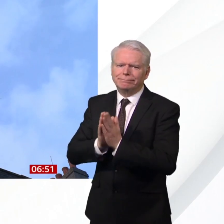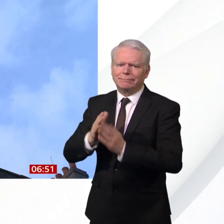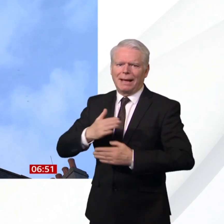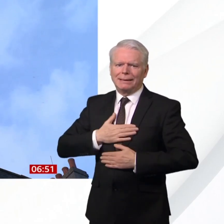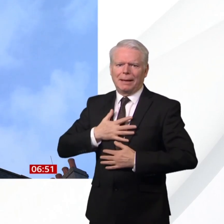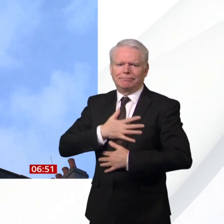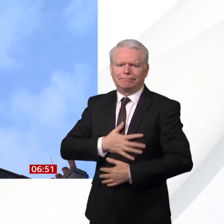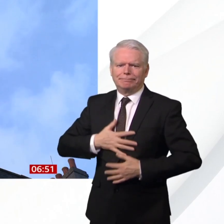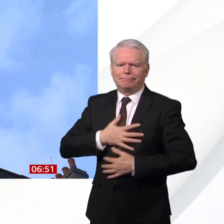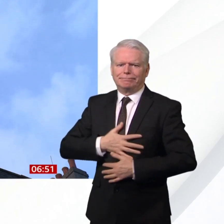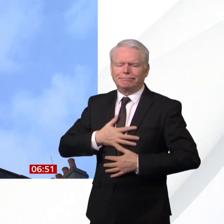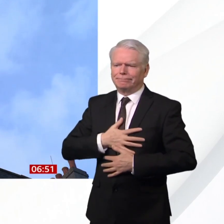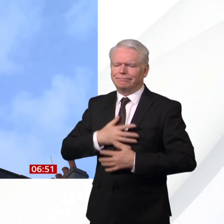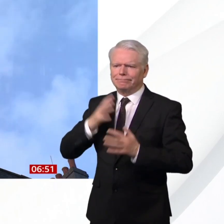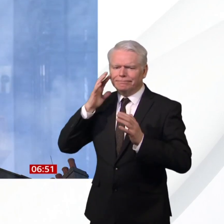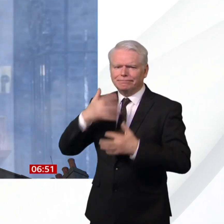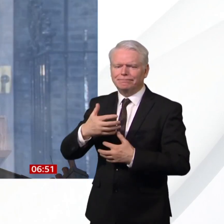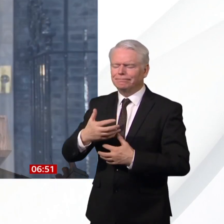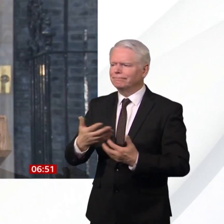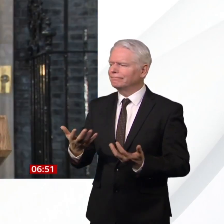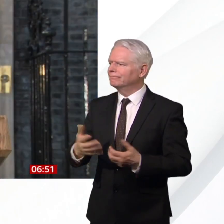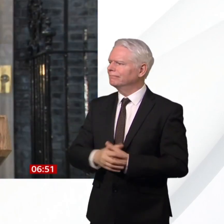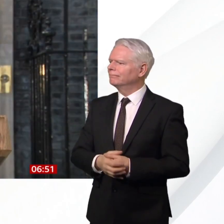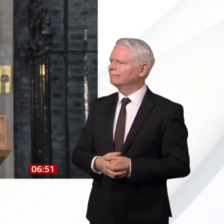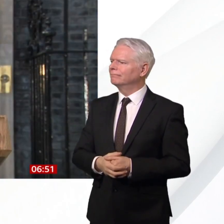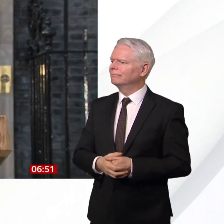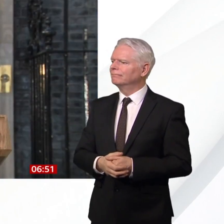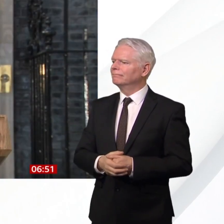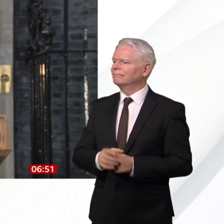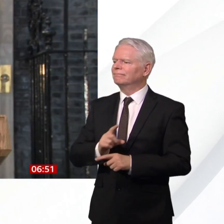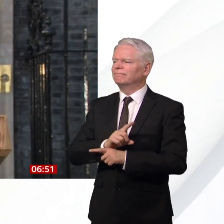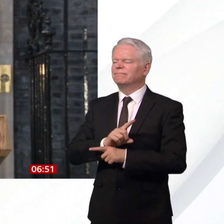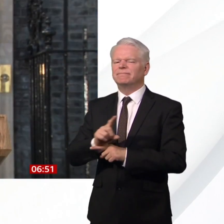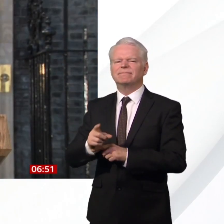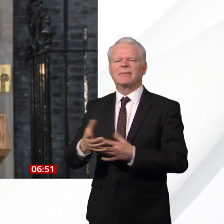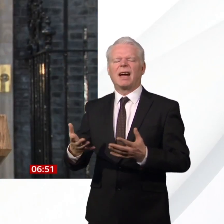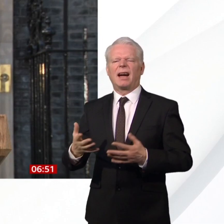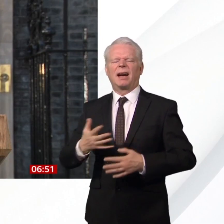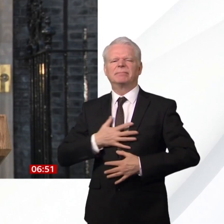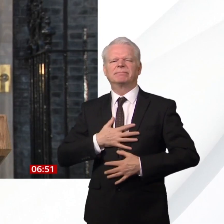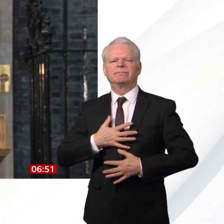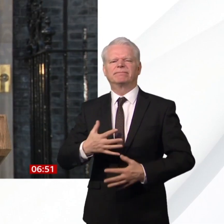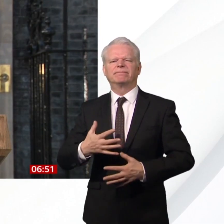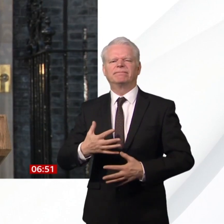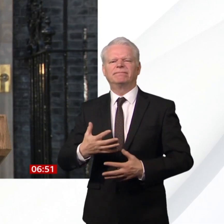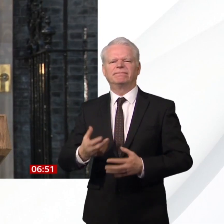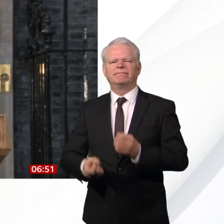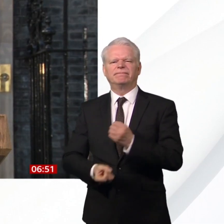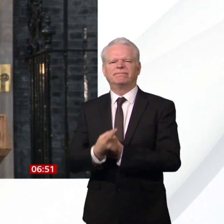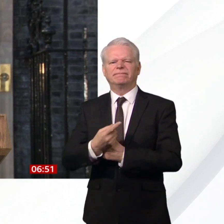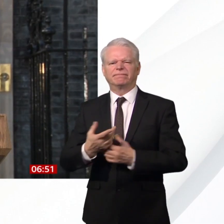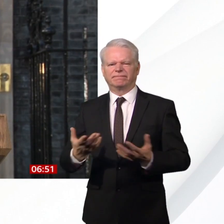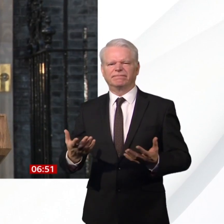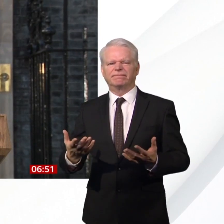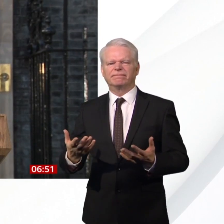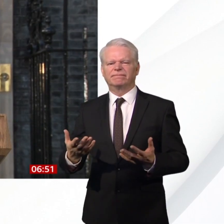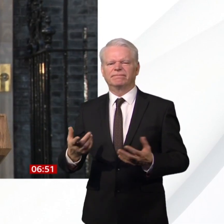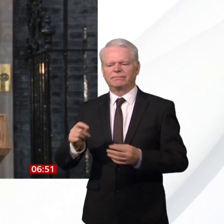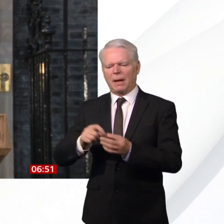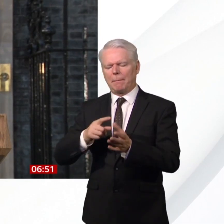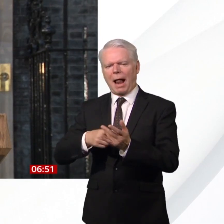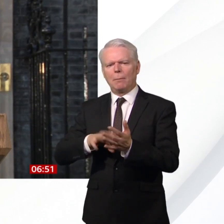We are all devastated by the news that we have just heard from Balmoral. The death of Her Majesty the